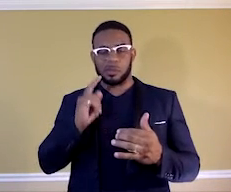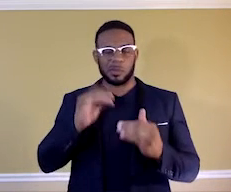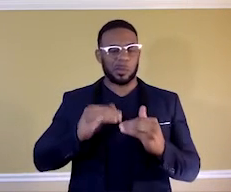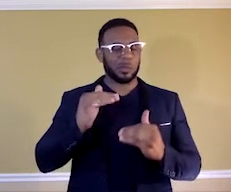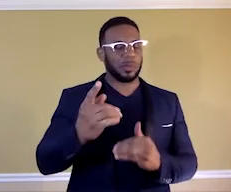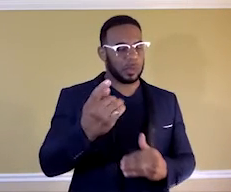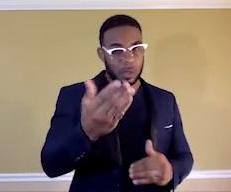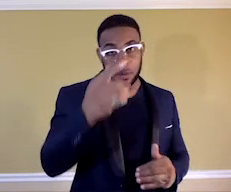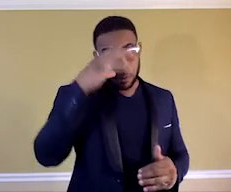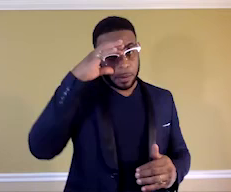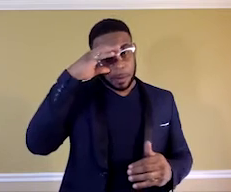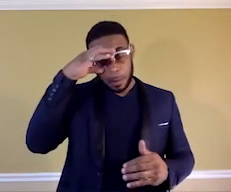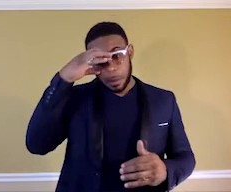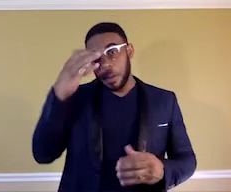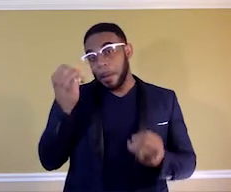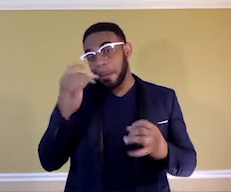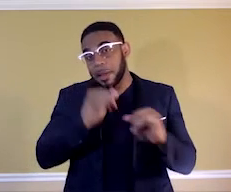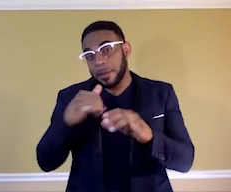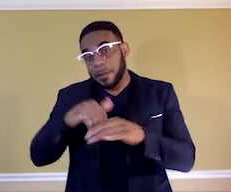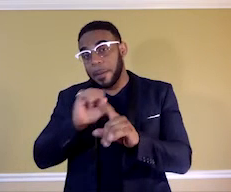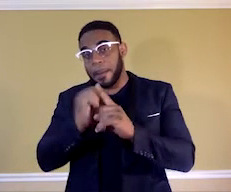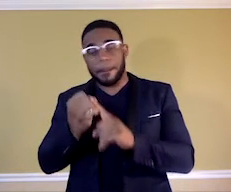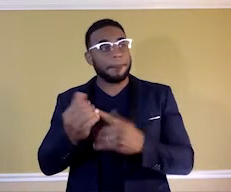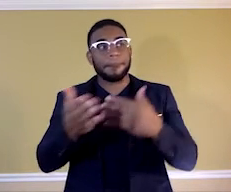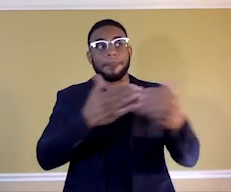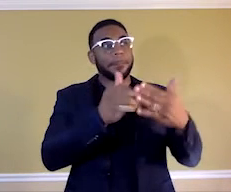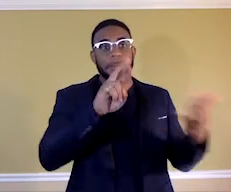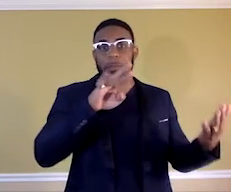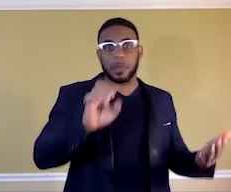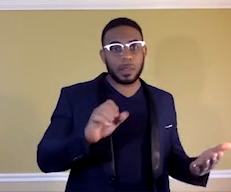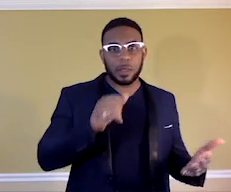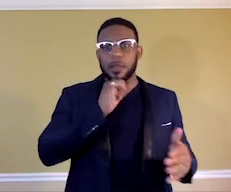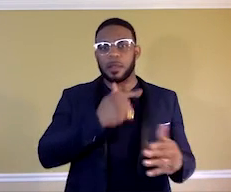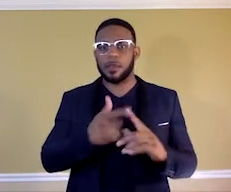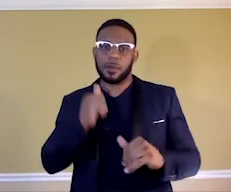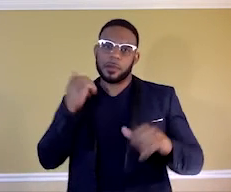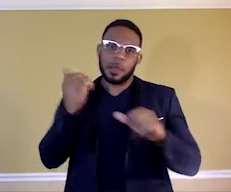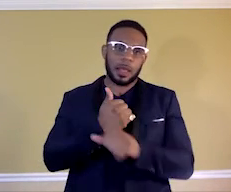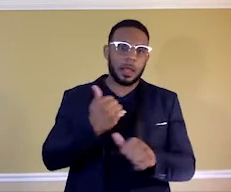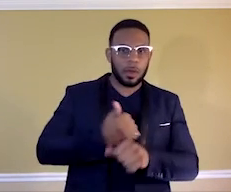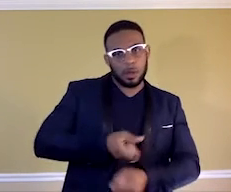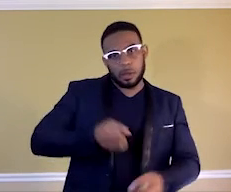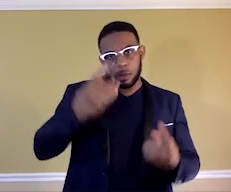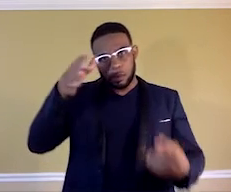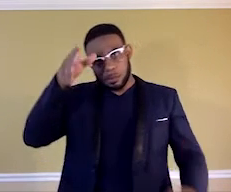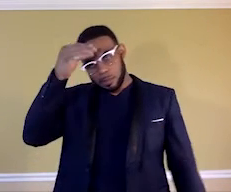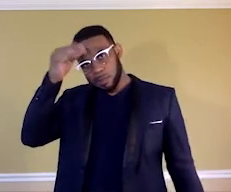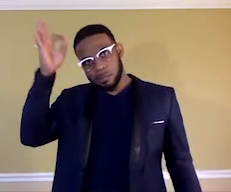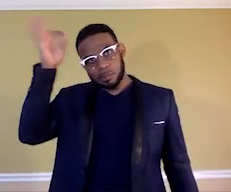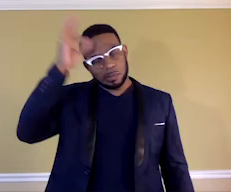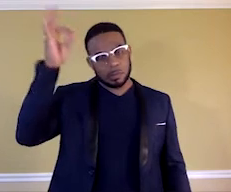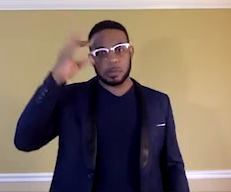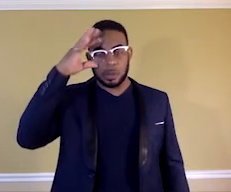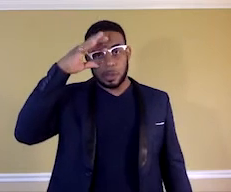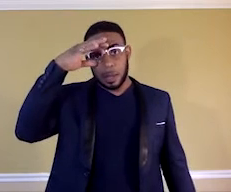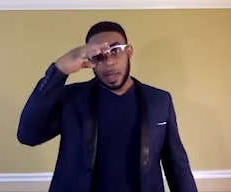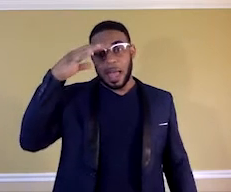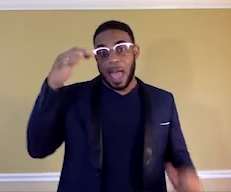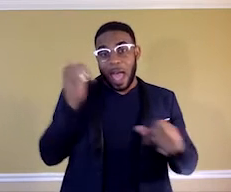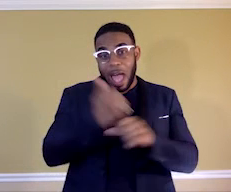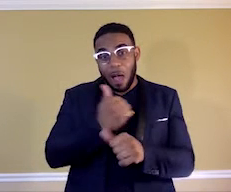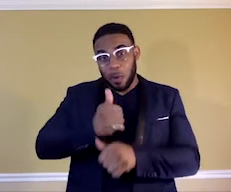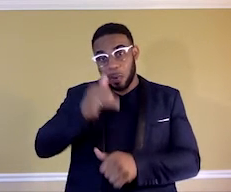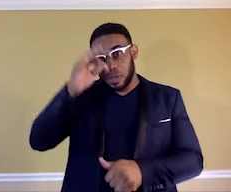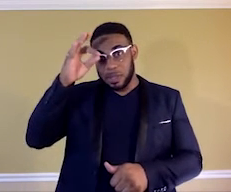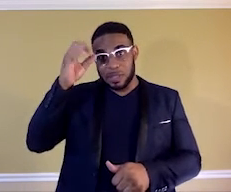further, because many individuals in society, regardless of race, suffer from algorithmic illiteracy. And algorithmic